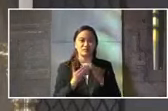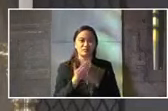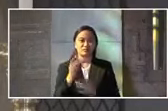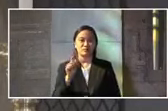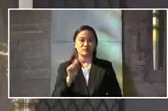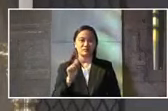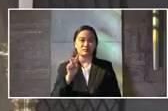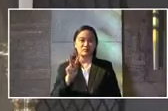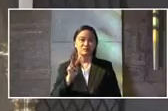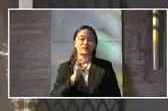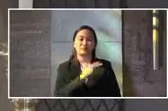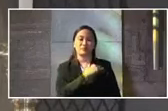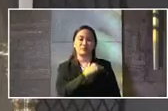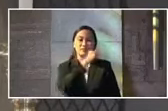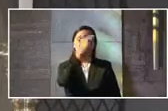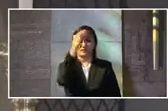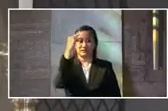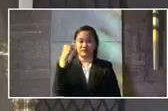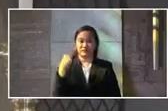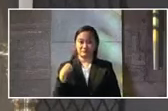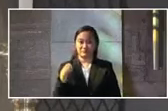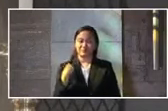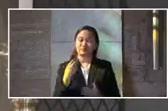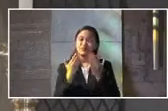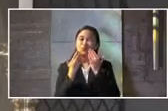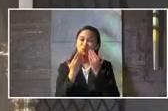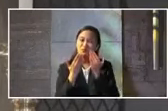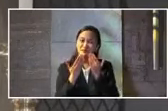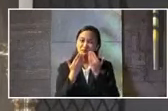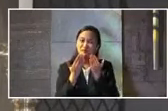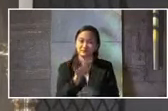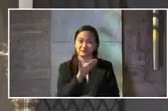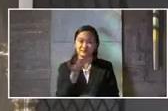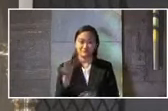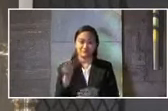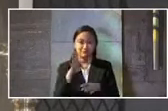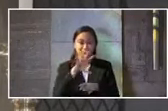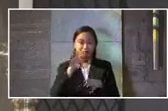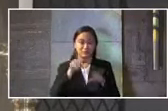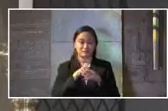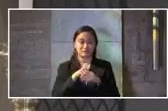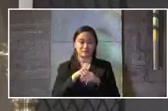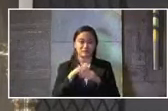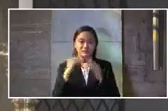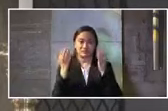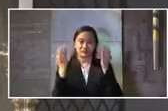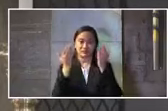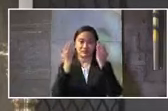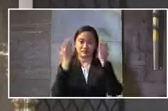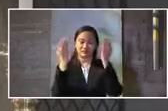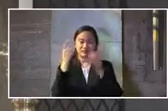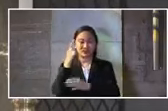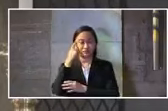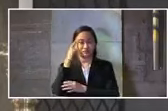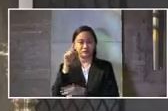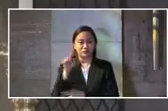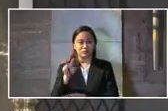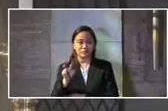TV Maria. Again, our thanks to all of you who have joined us in this celebration. Para po sa